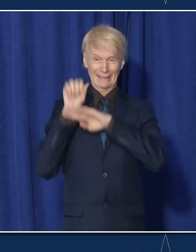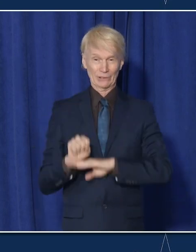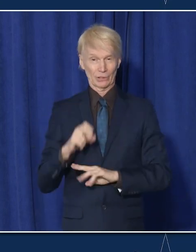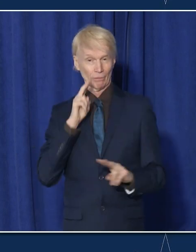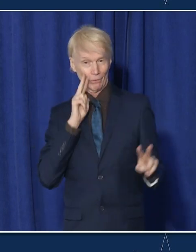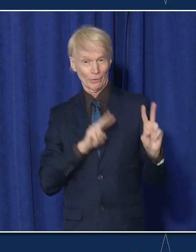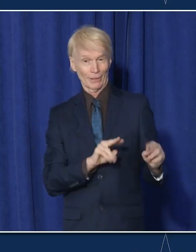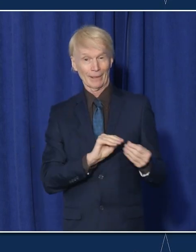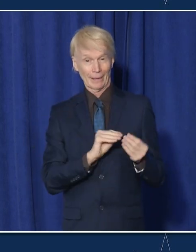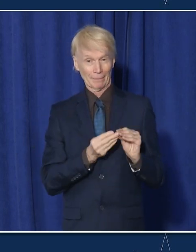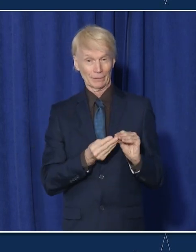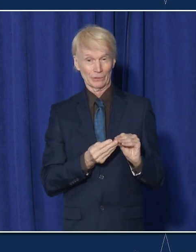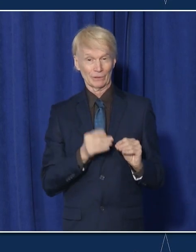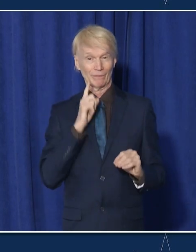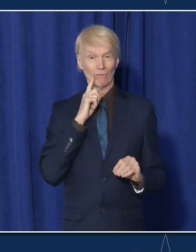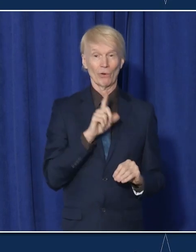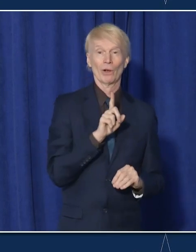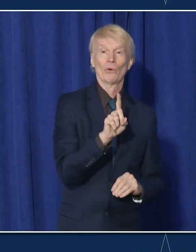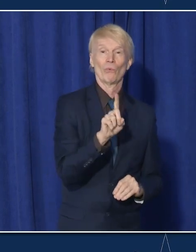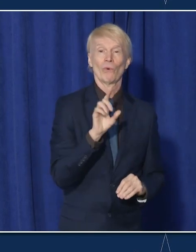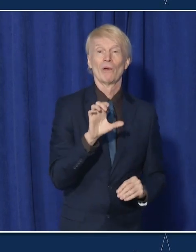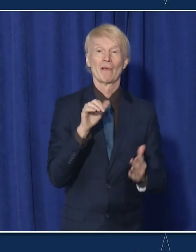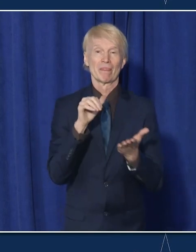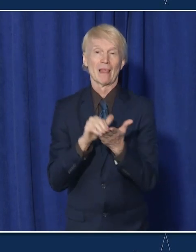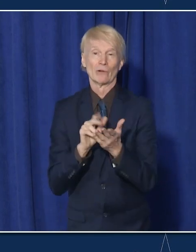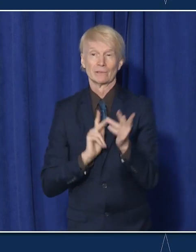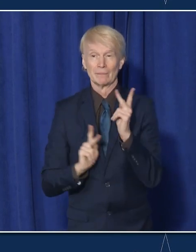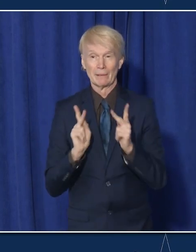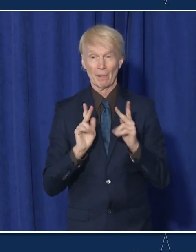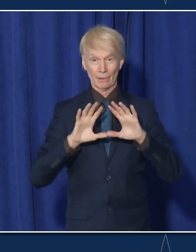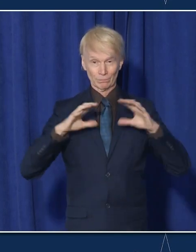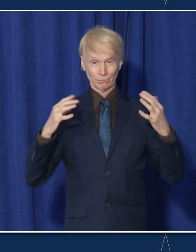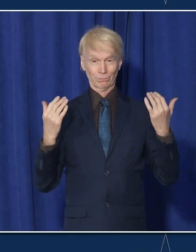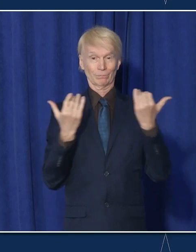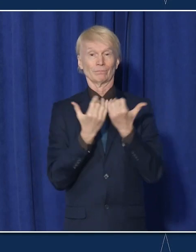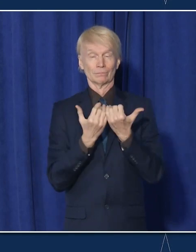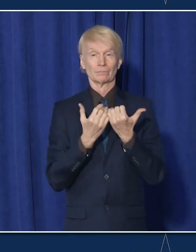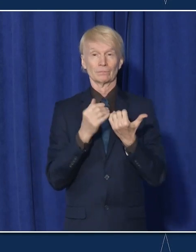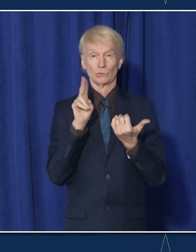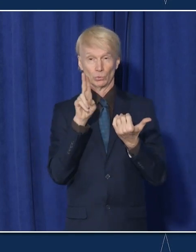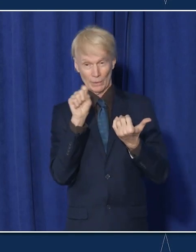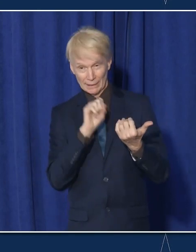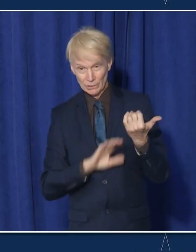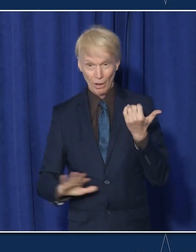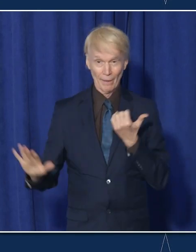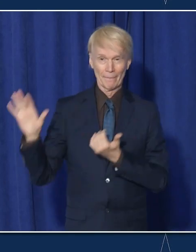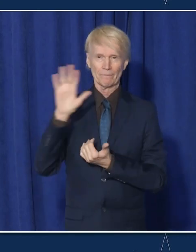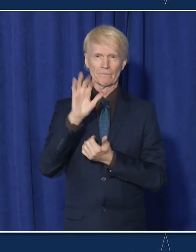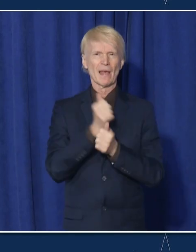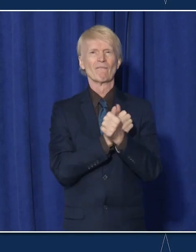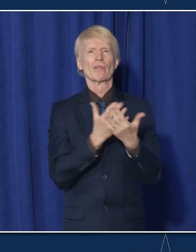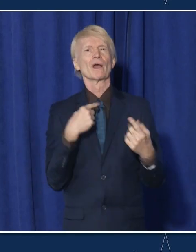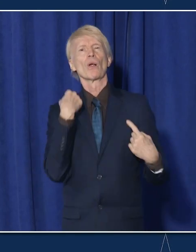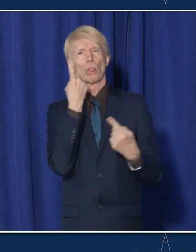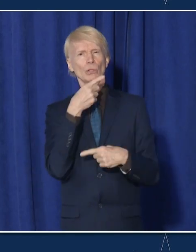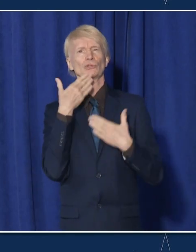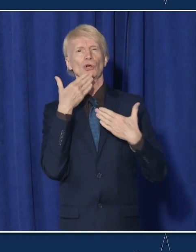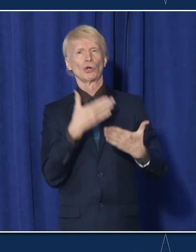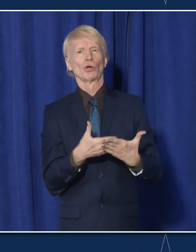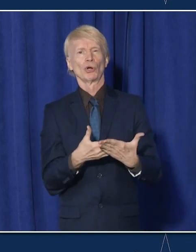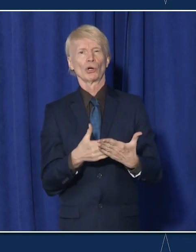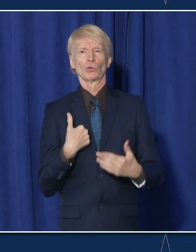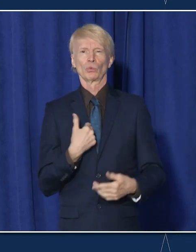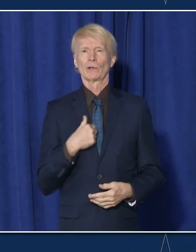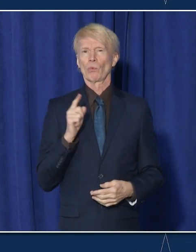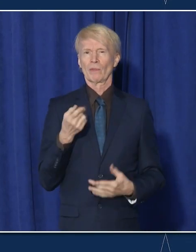used to looking at, our cases per 100,000 population, nationally across the U.S., Everything looks good here. We're averaging